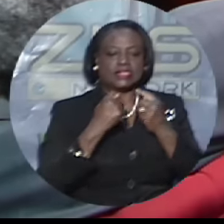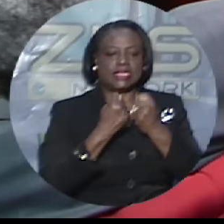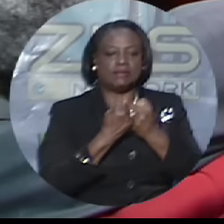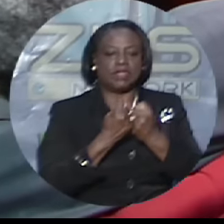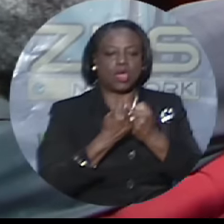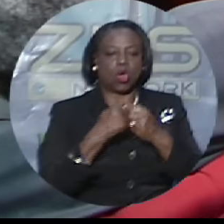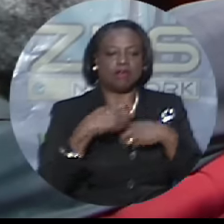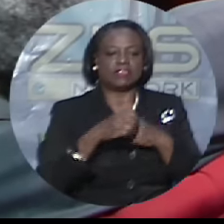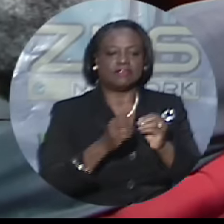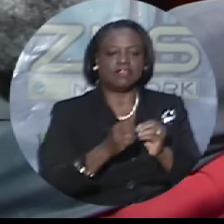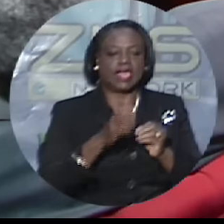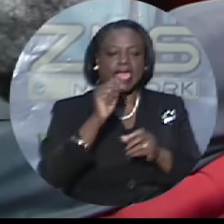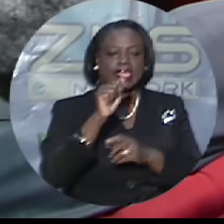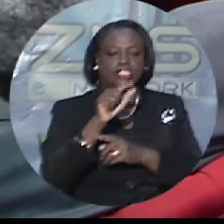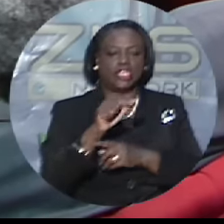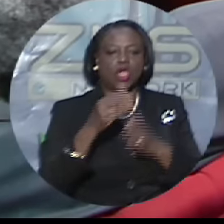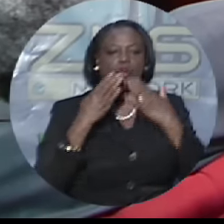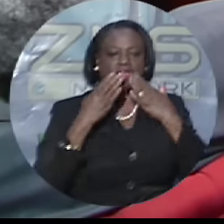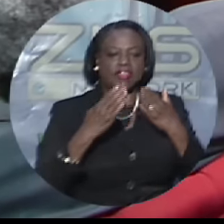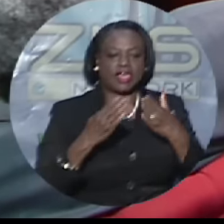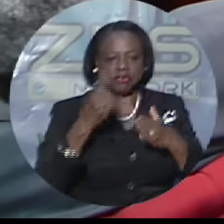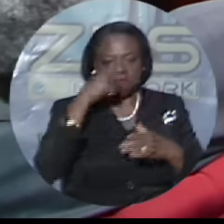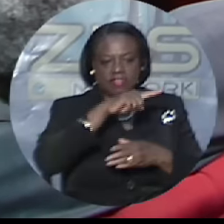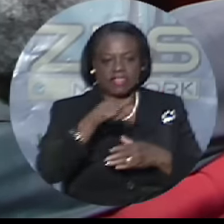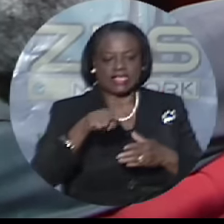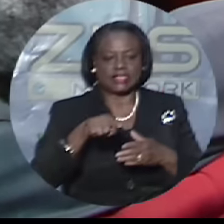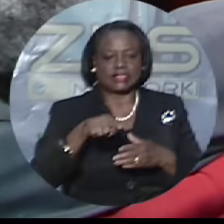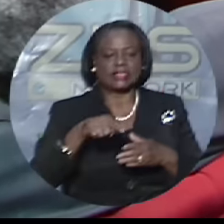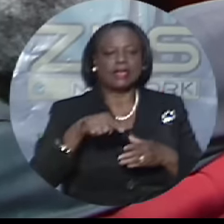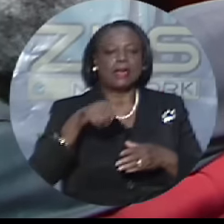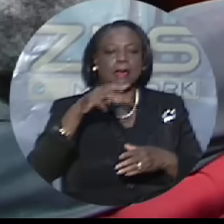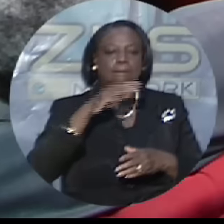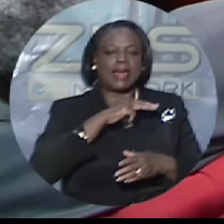General. We thank you for this, Madam President.